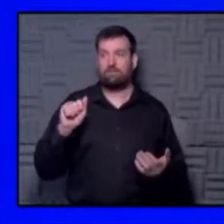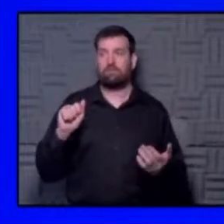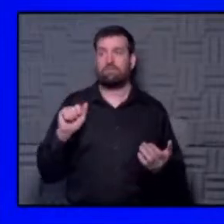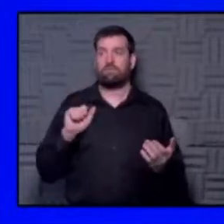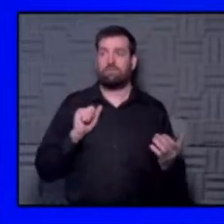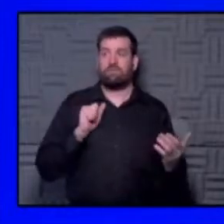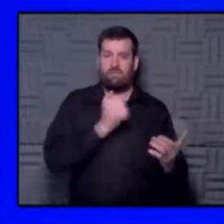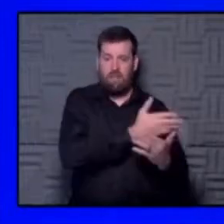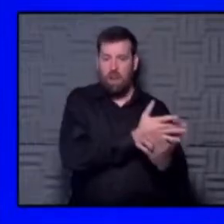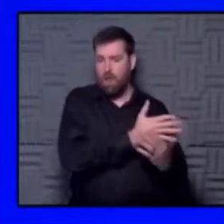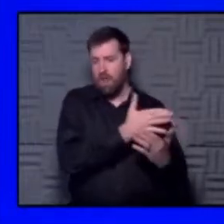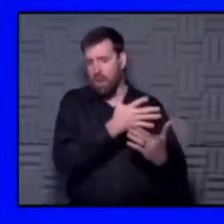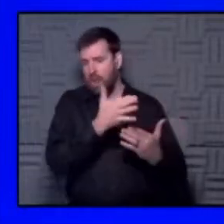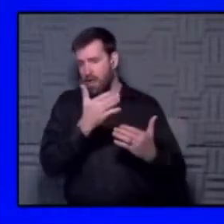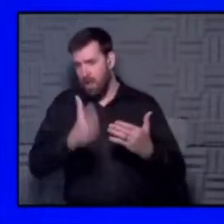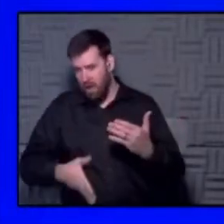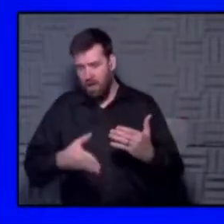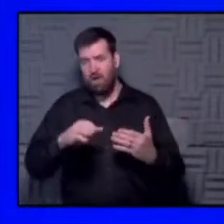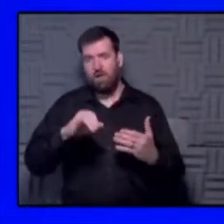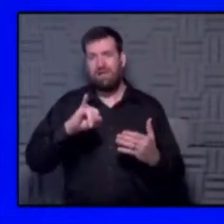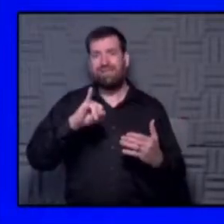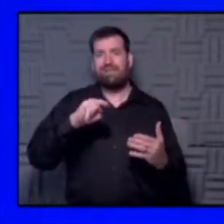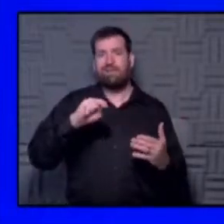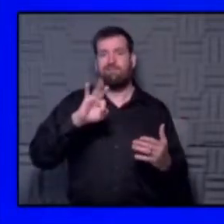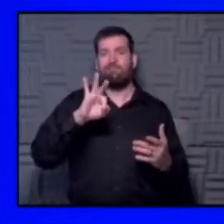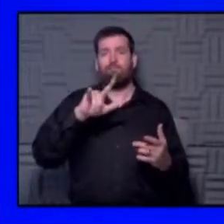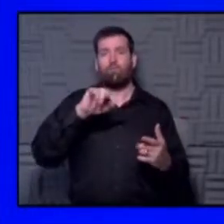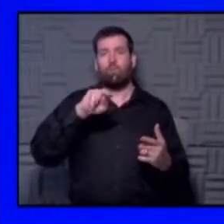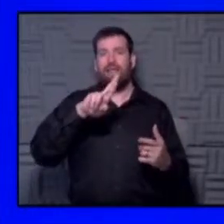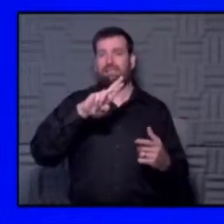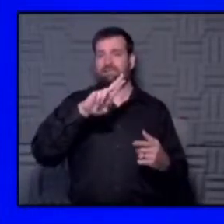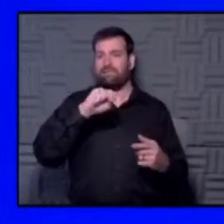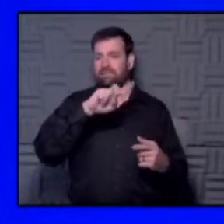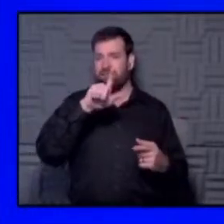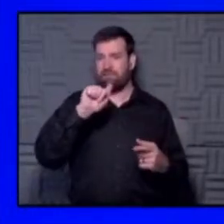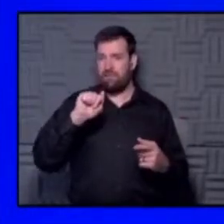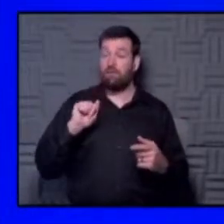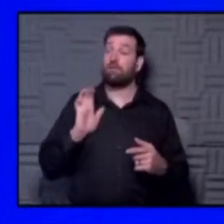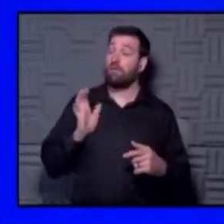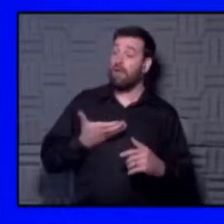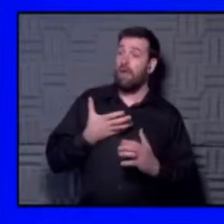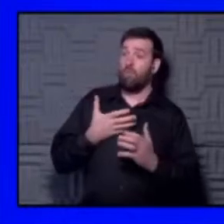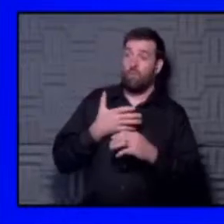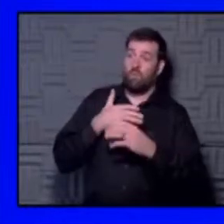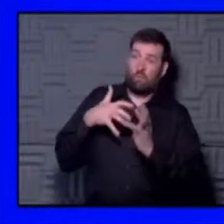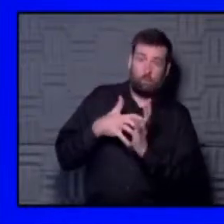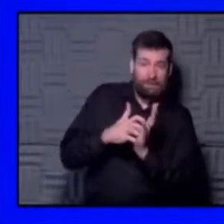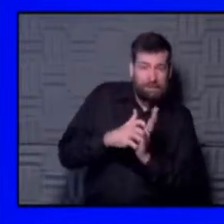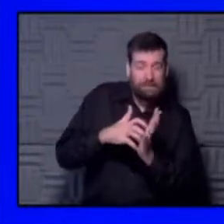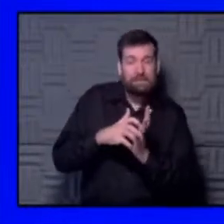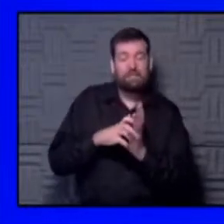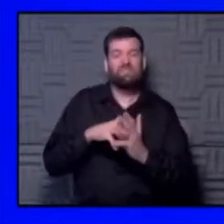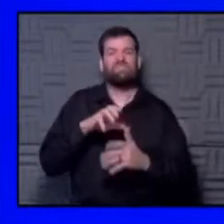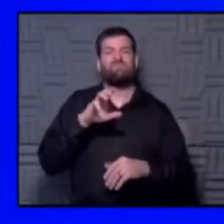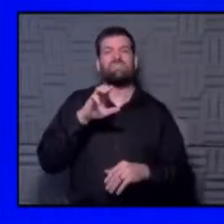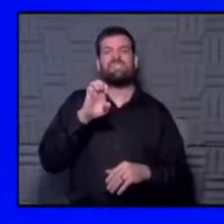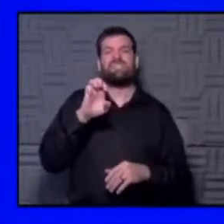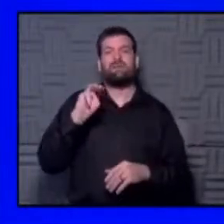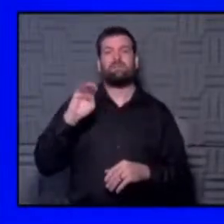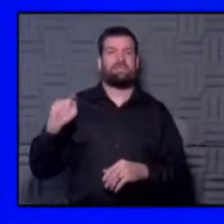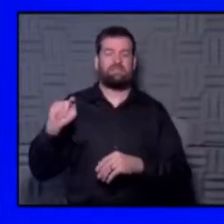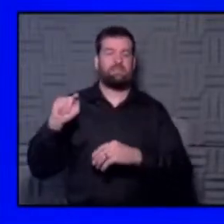tail end of influenza. We know that it can happen. We know that especially our immune suppressed patients, like BMT patients,